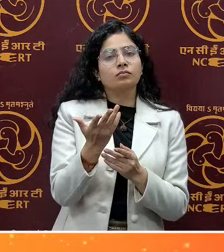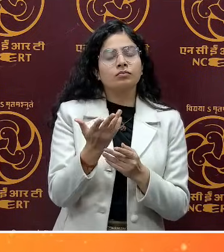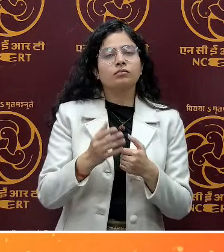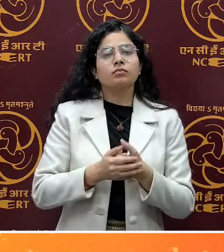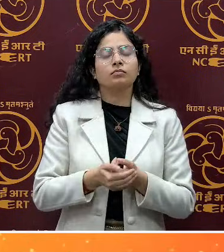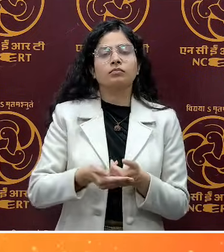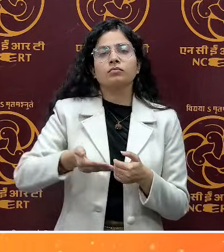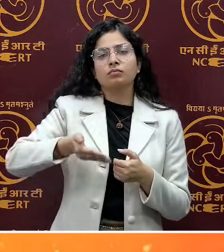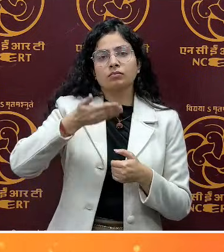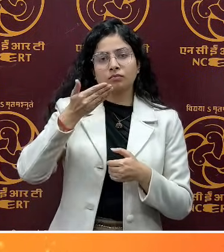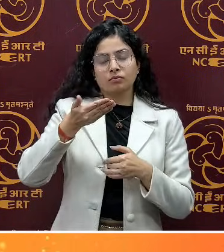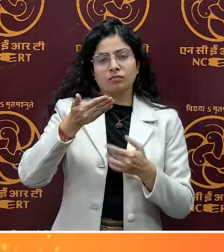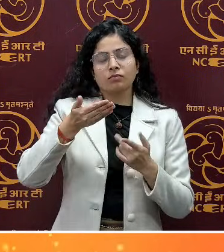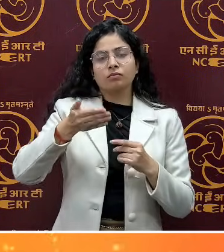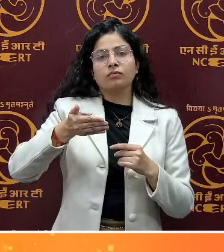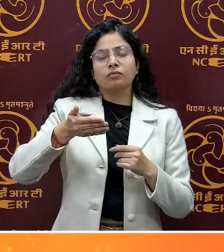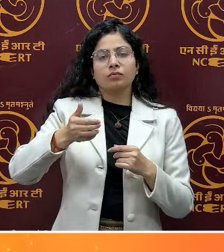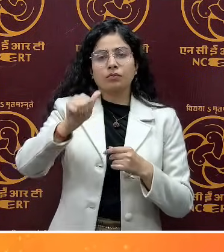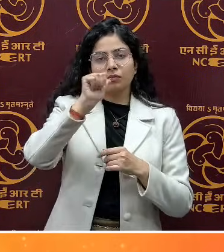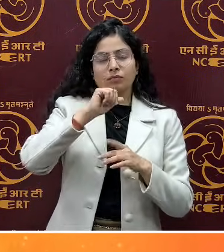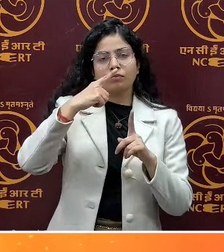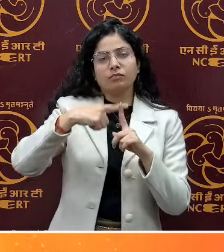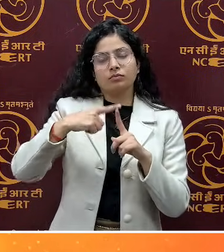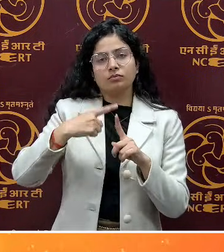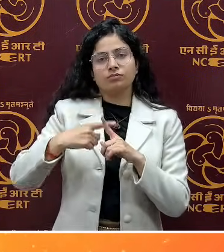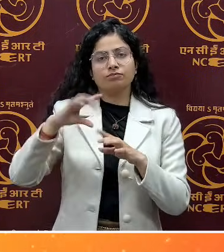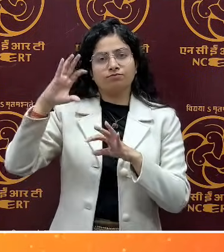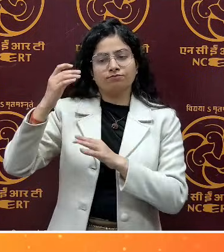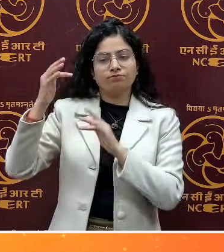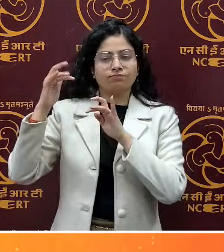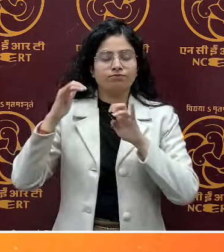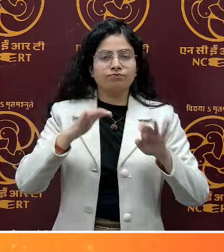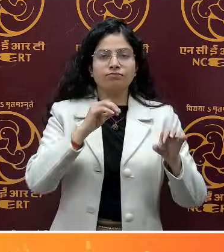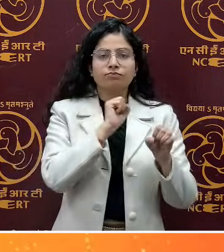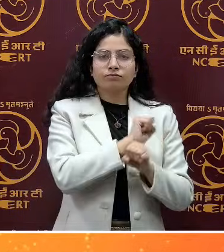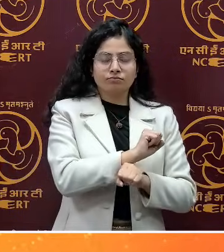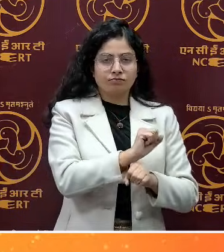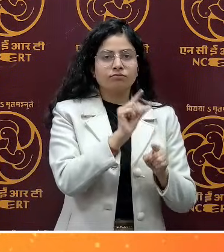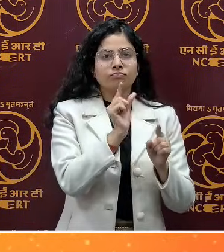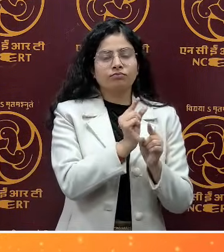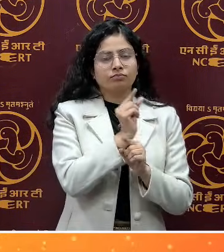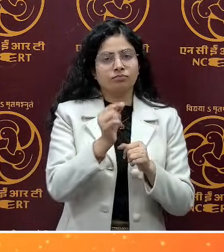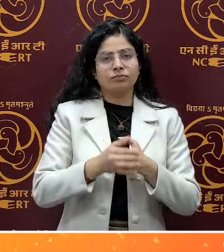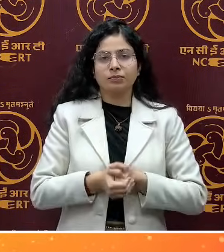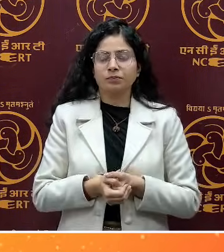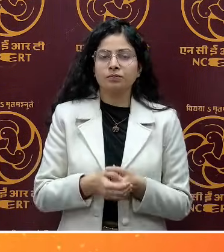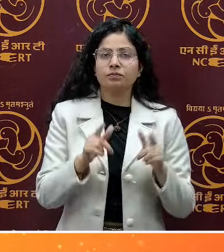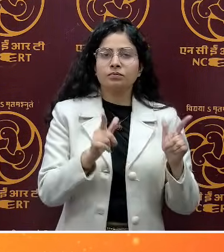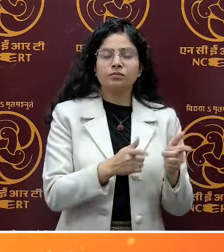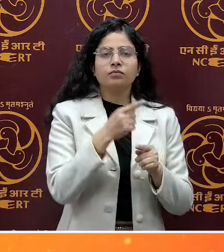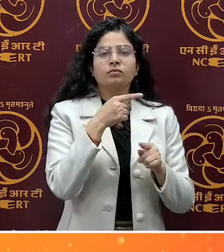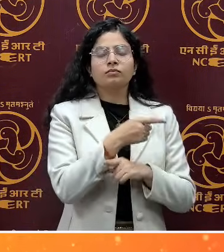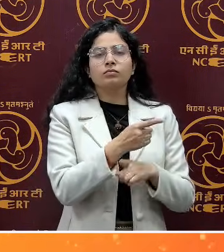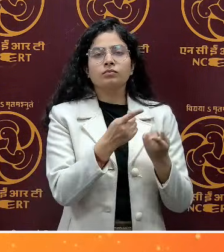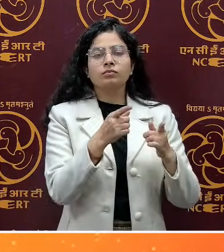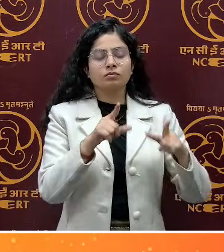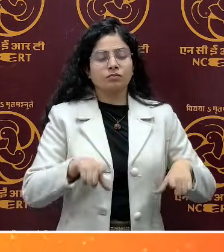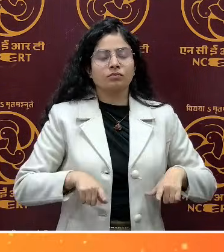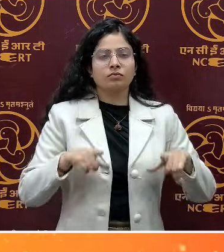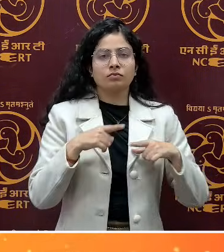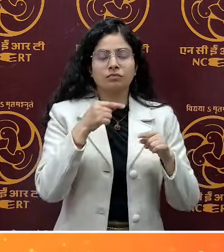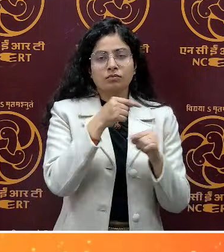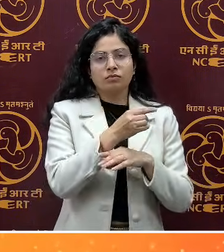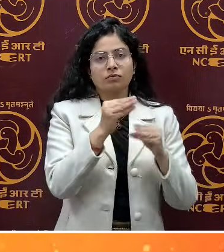and sunlight to prepare food. Now plants, they are the living organisms, they are the biotic factors.